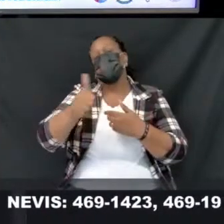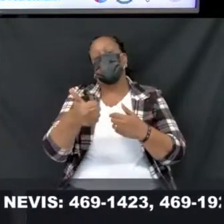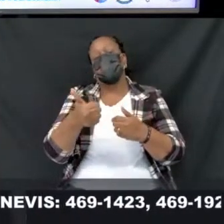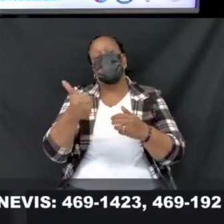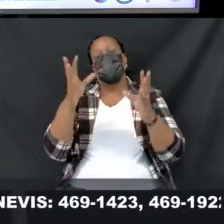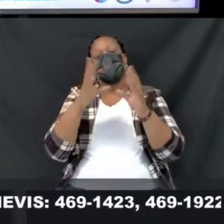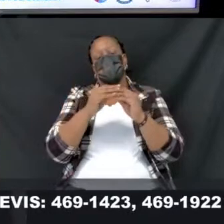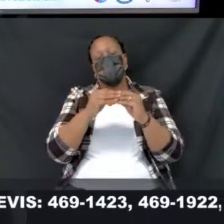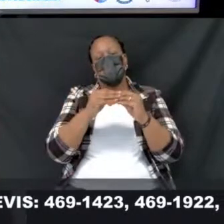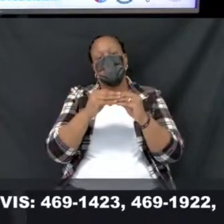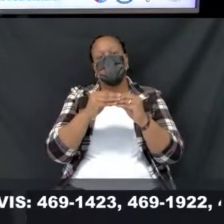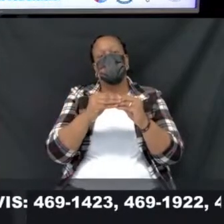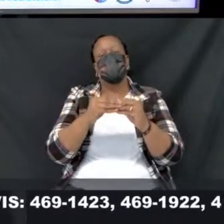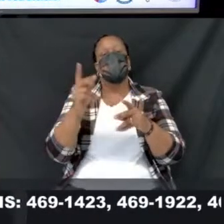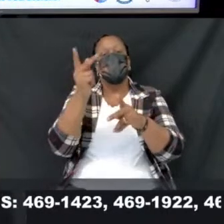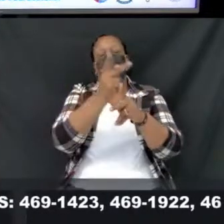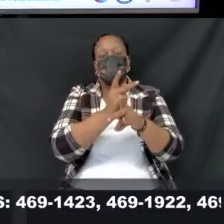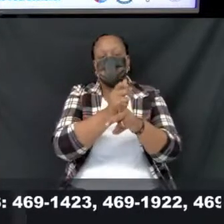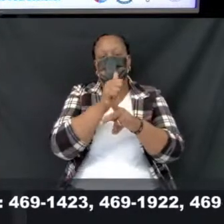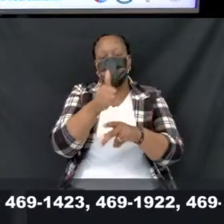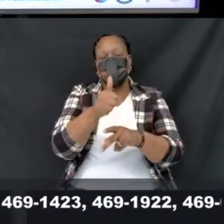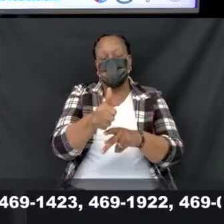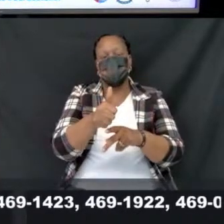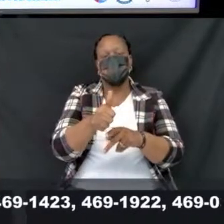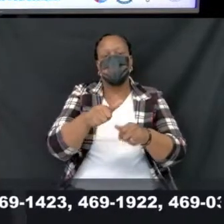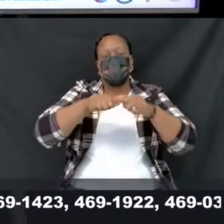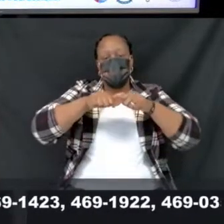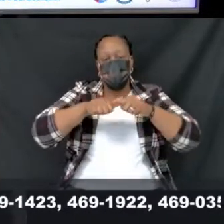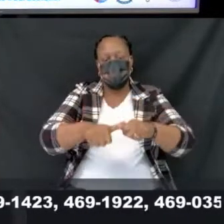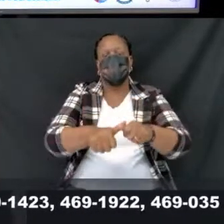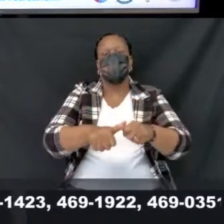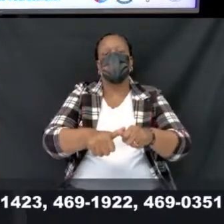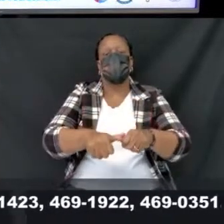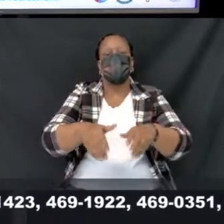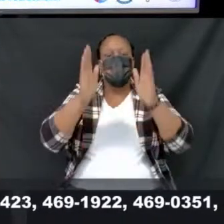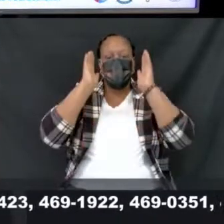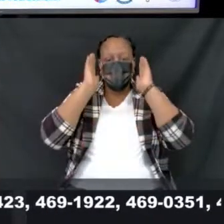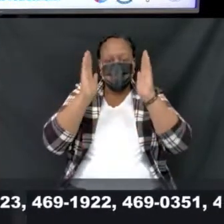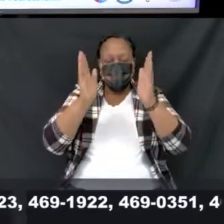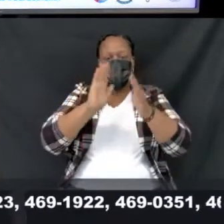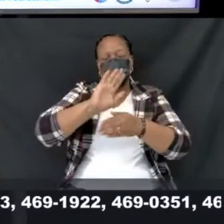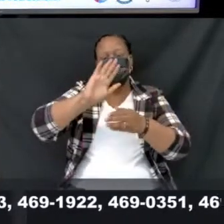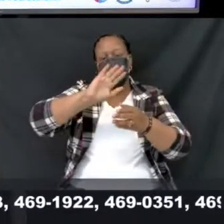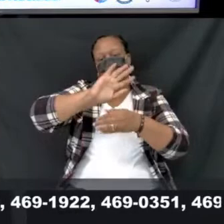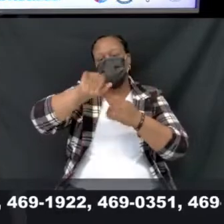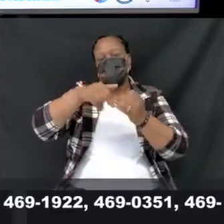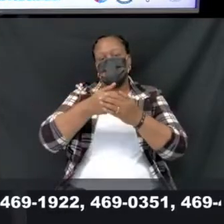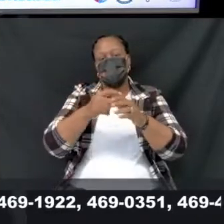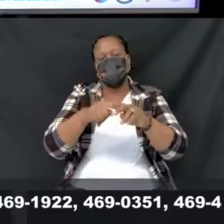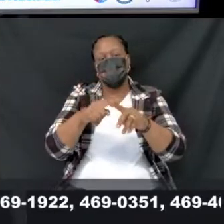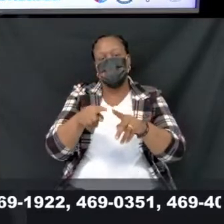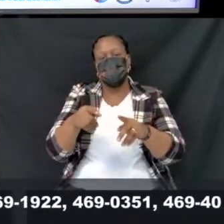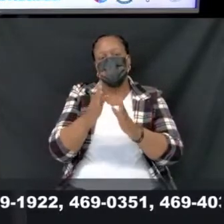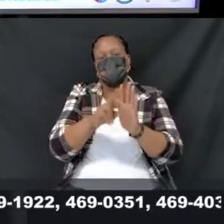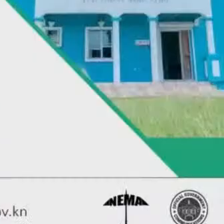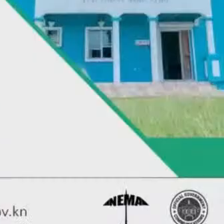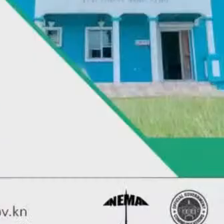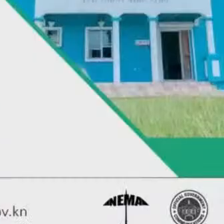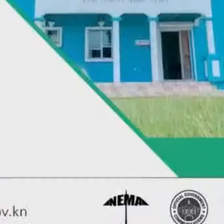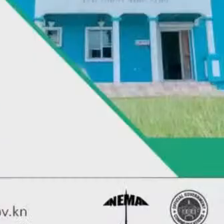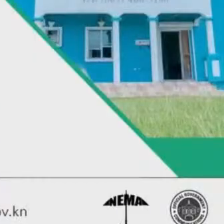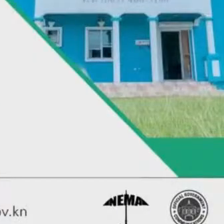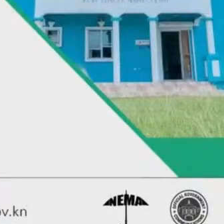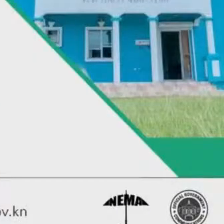briefing. Until then, take good care, continue to abide by the protocols. I am Les Roy Williams.